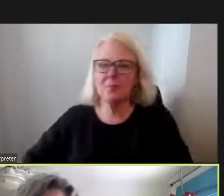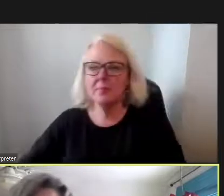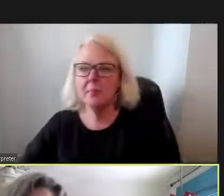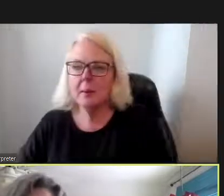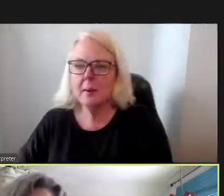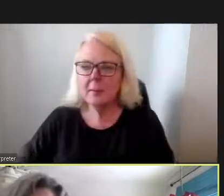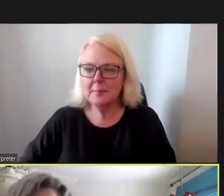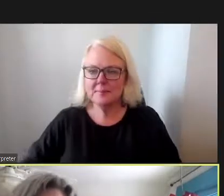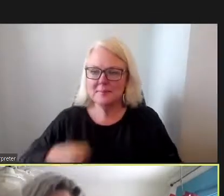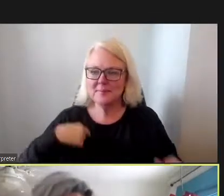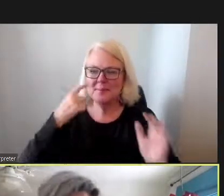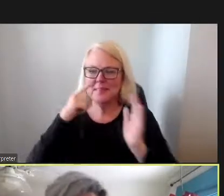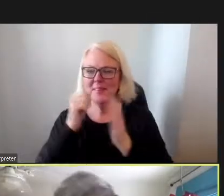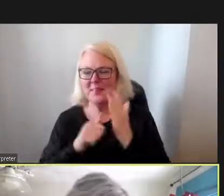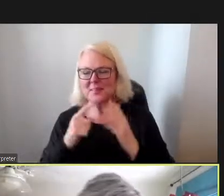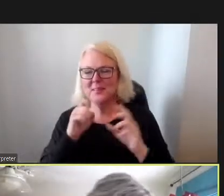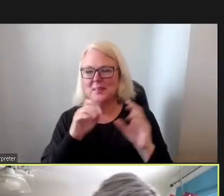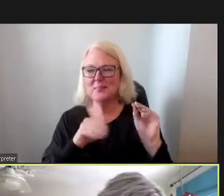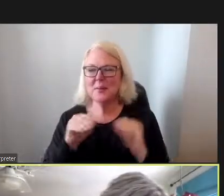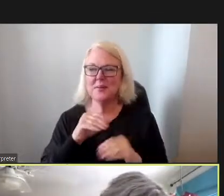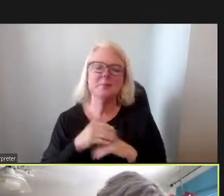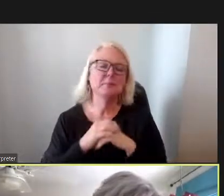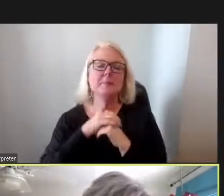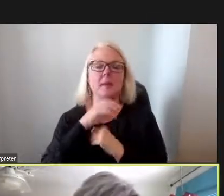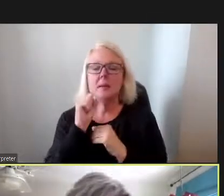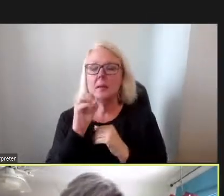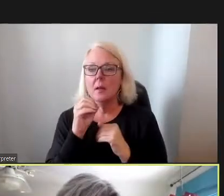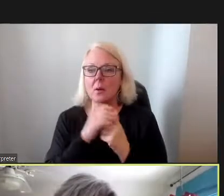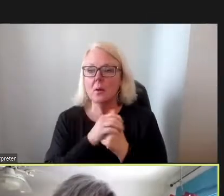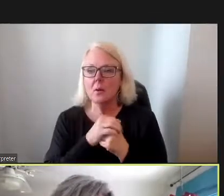Just noticed I had my knees locked. Oops.